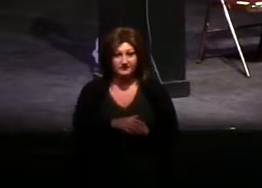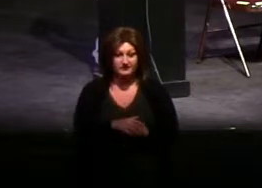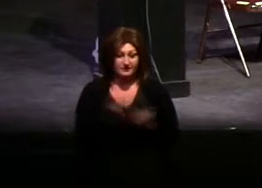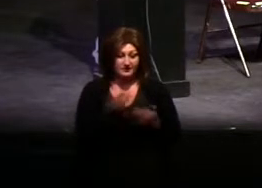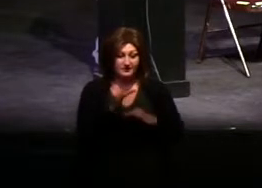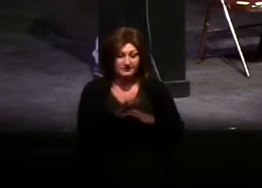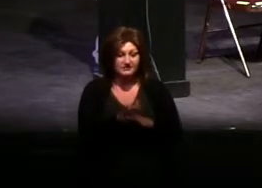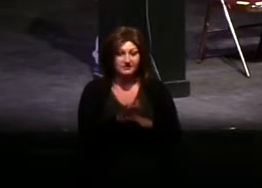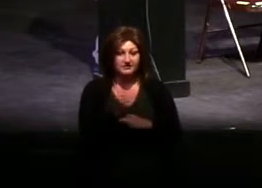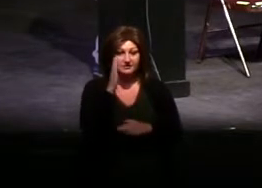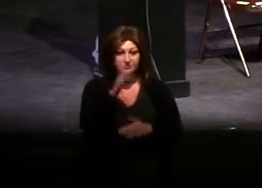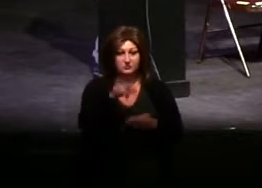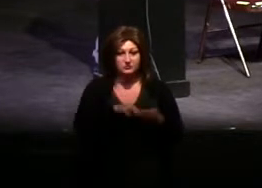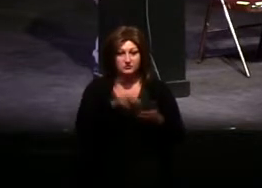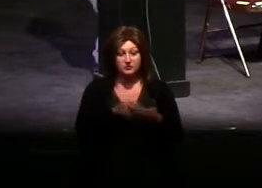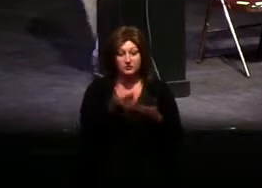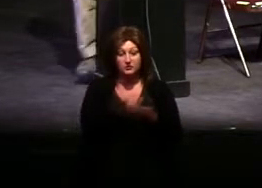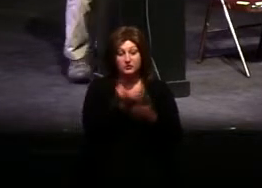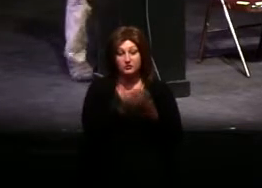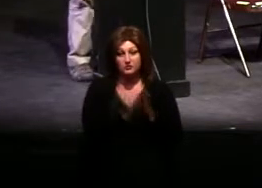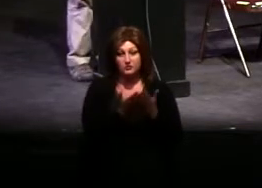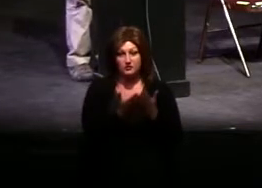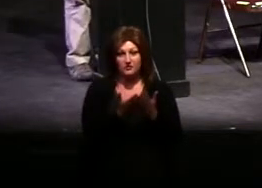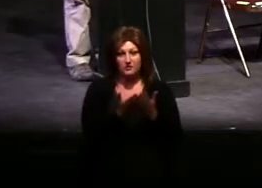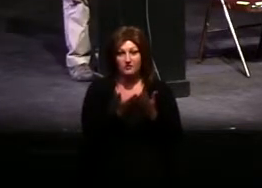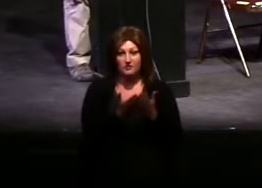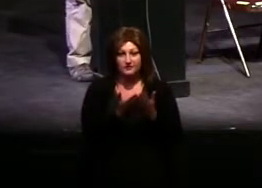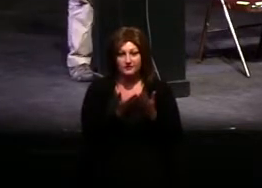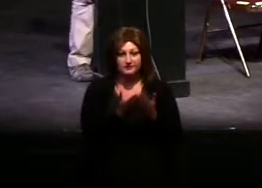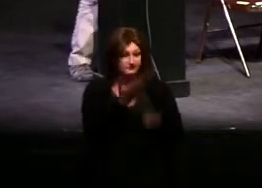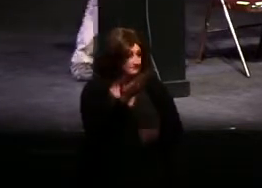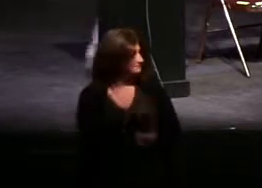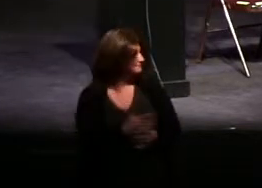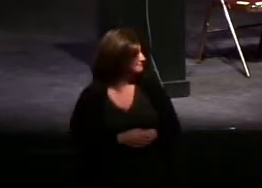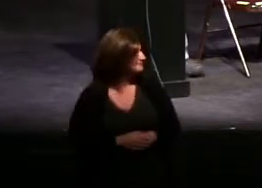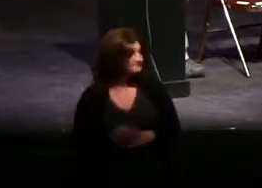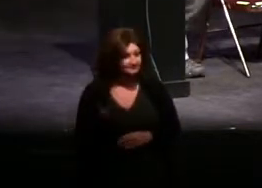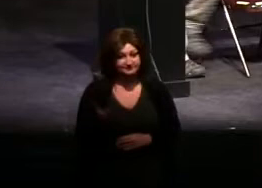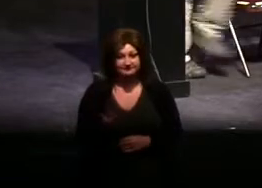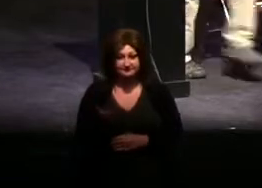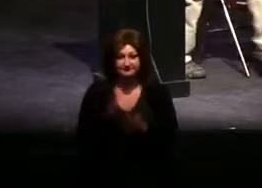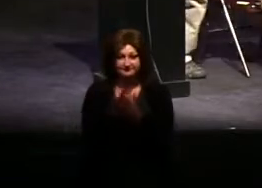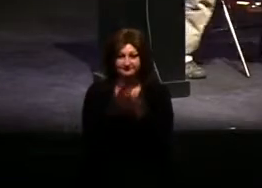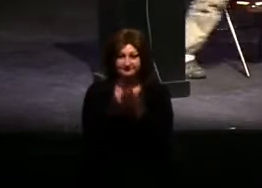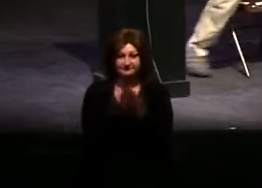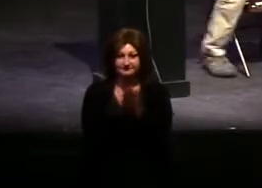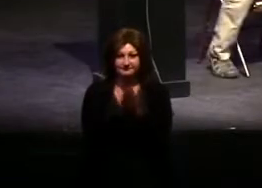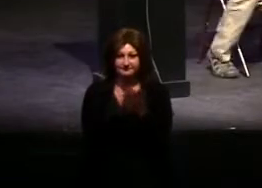evening she'll read from a new novel in progress, Mary Clearman Blue.